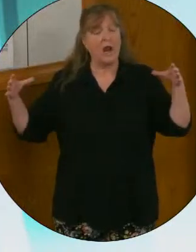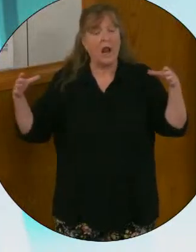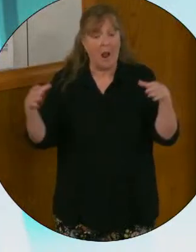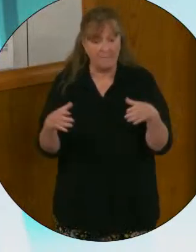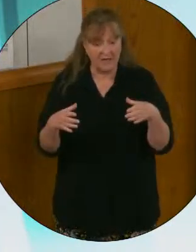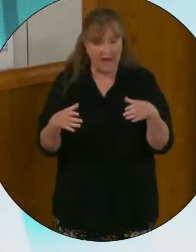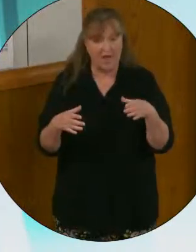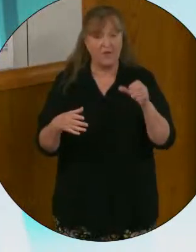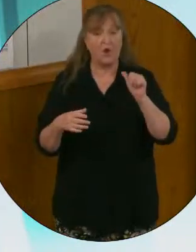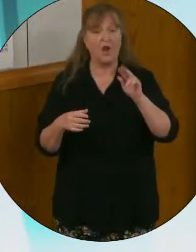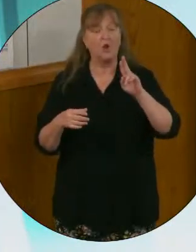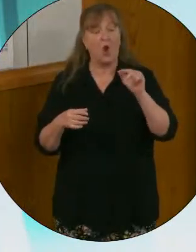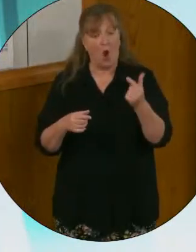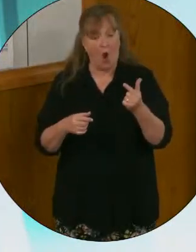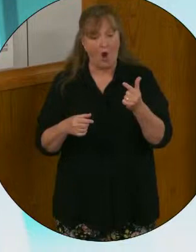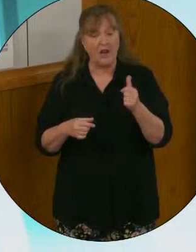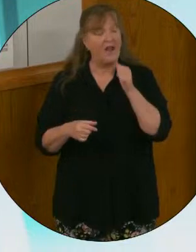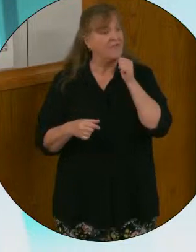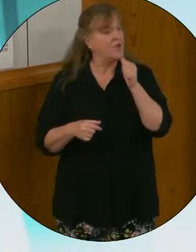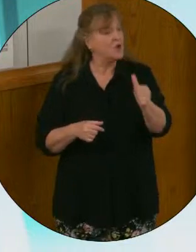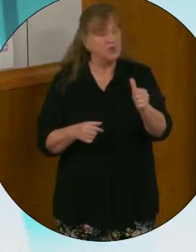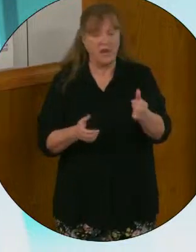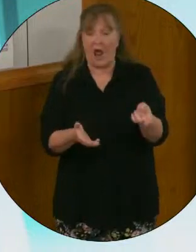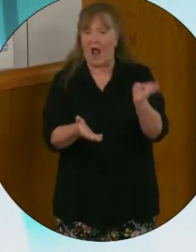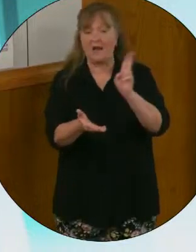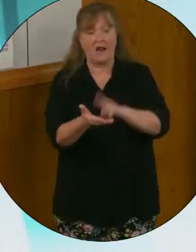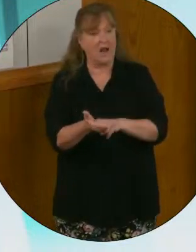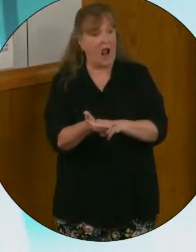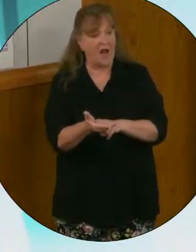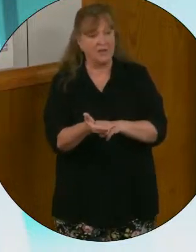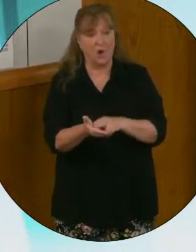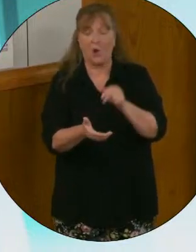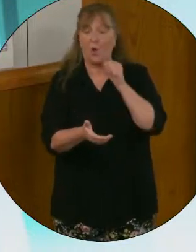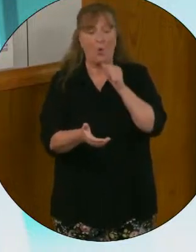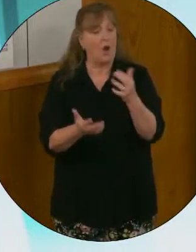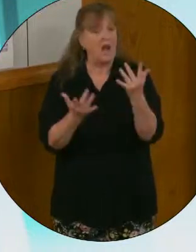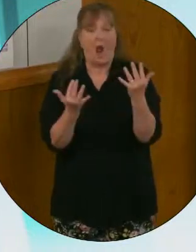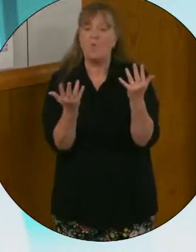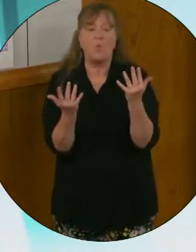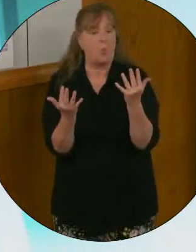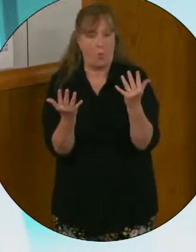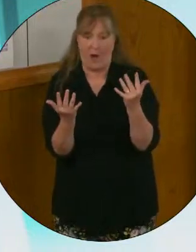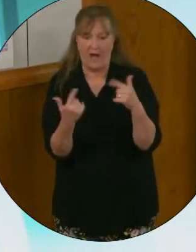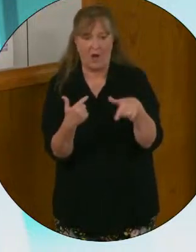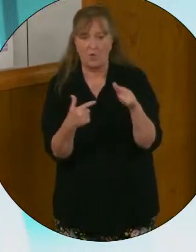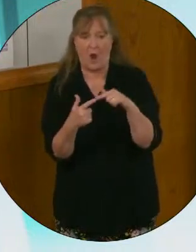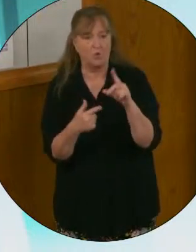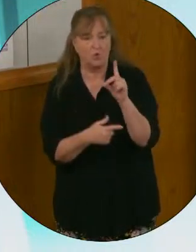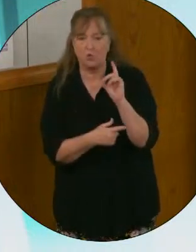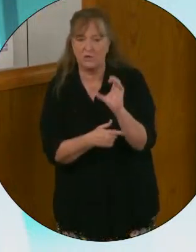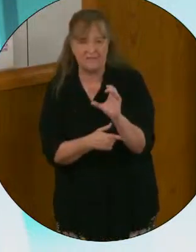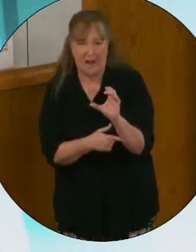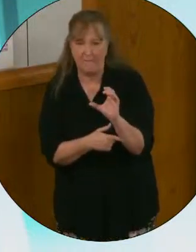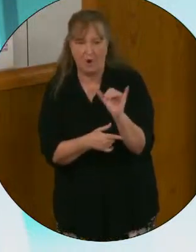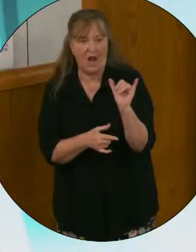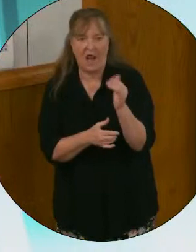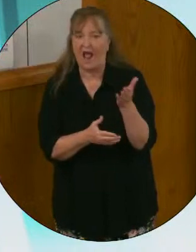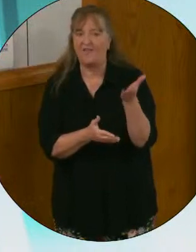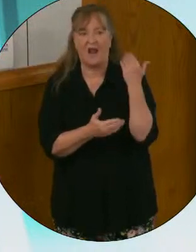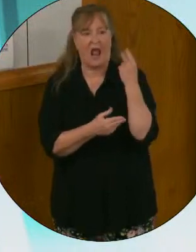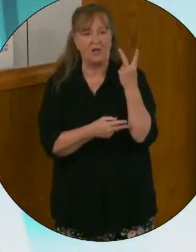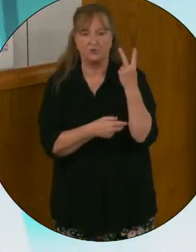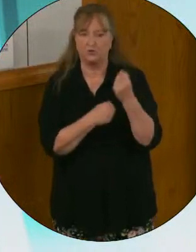in August, if there is not a contract, we are not waiting around to December as in the last 2